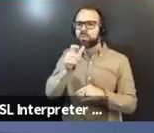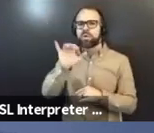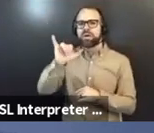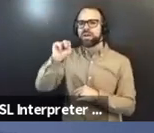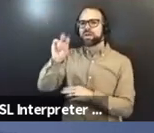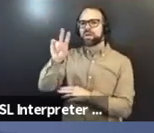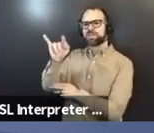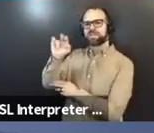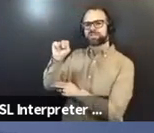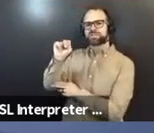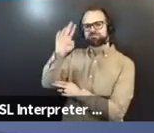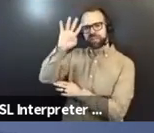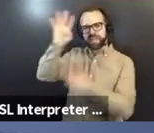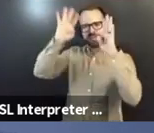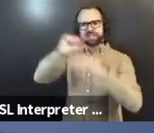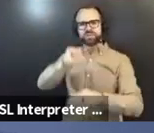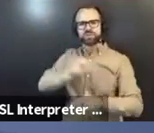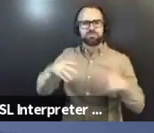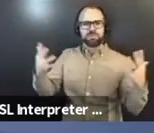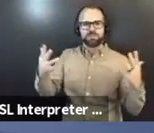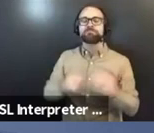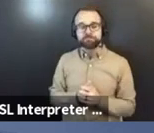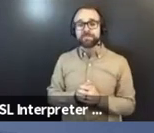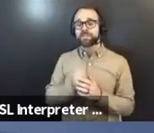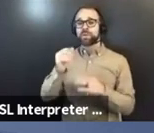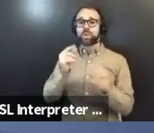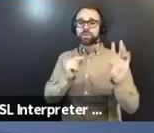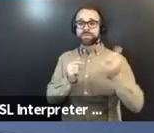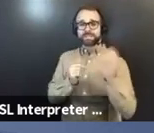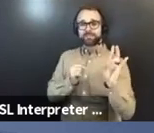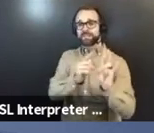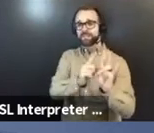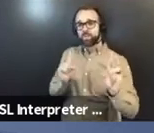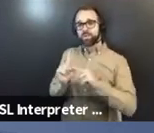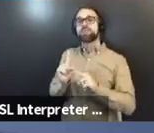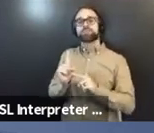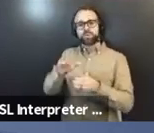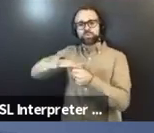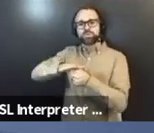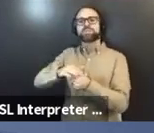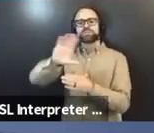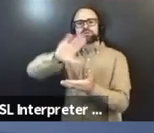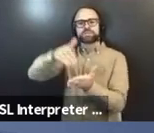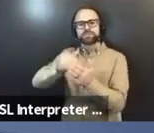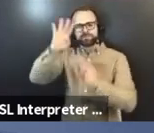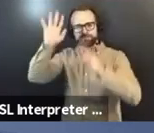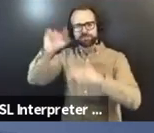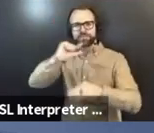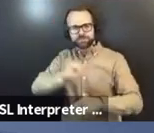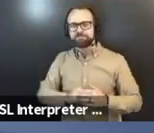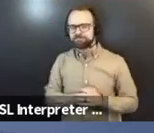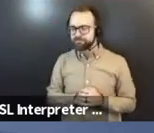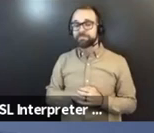us. So just quickly, Innovation Guelph is one of 17 regional innovation centers. We're located in Guelph. We do actually serve